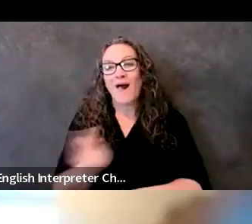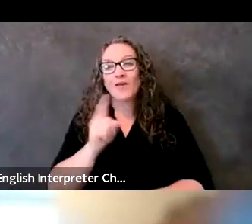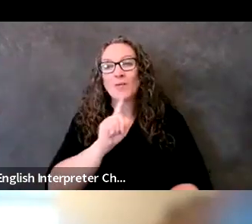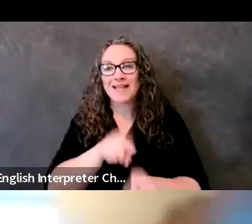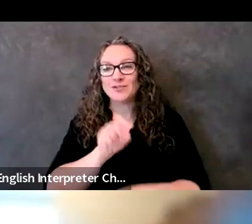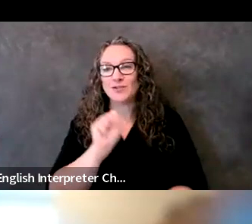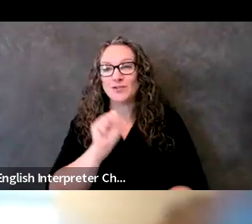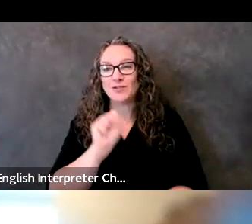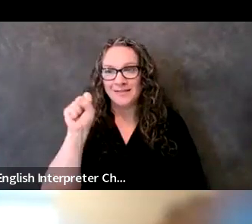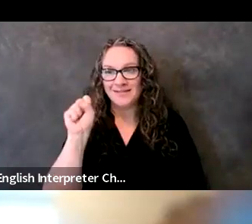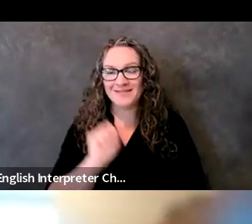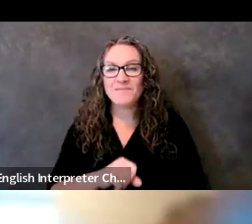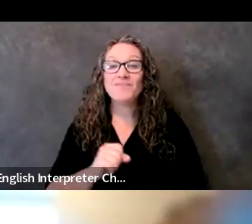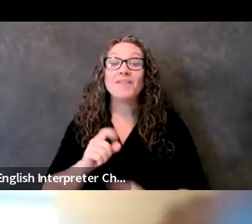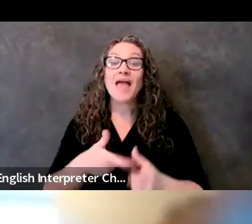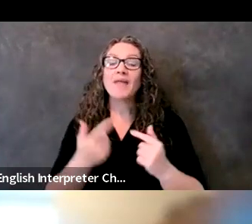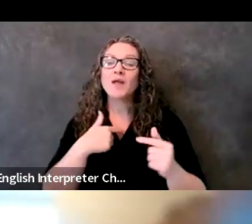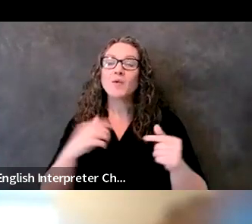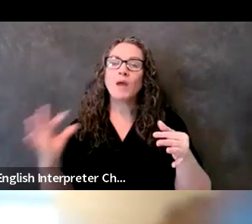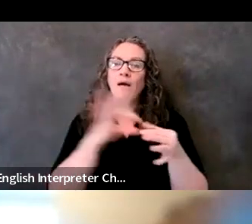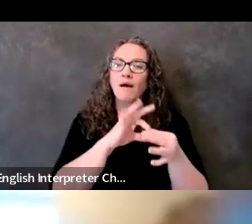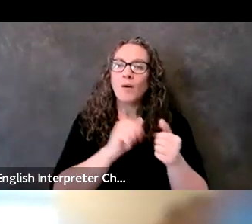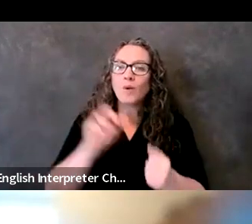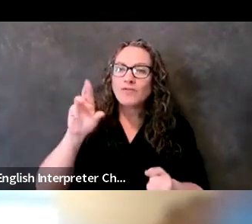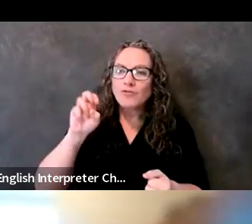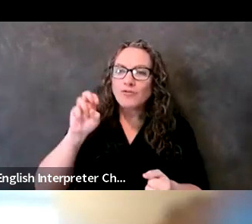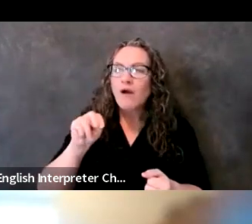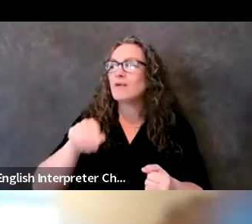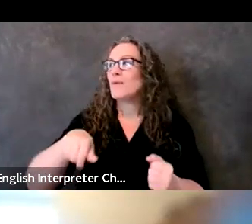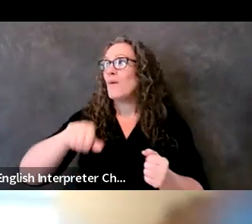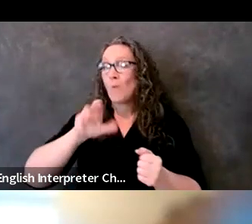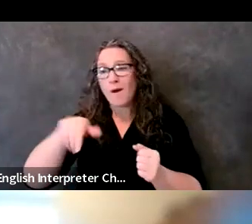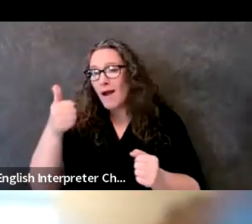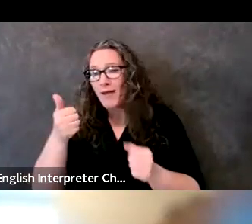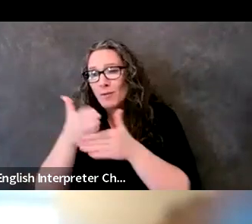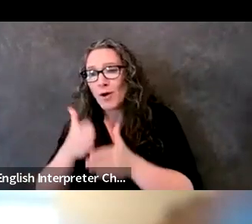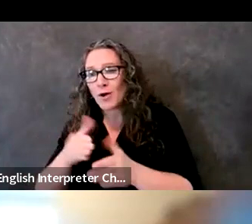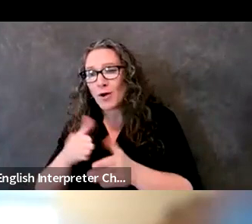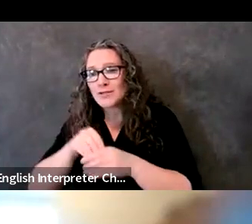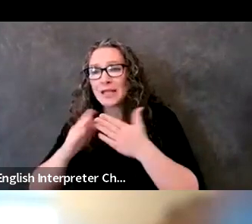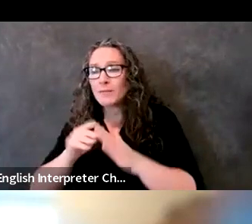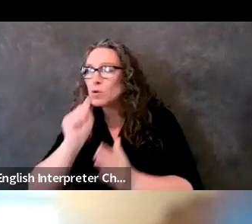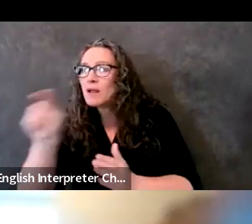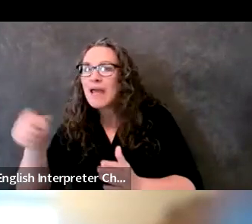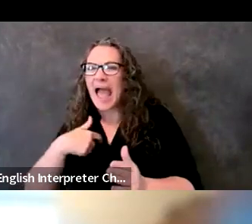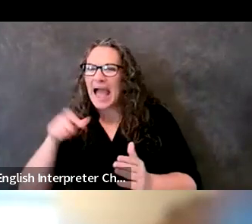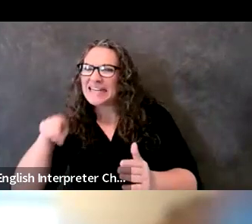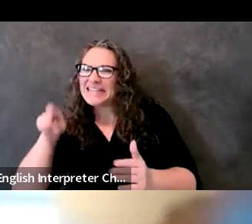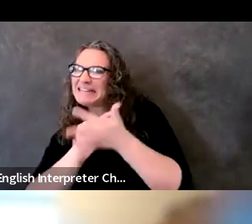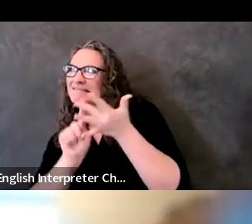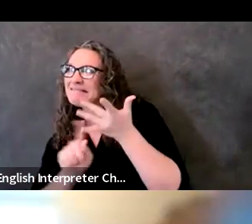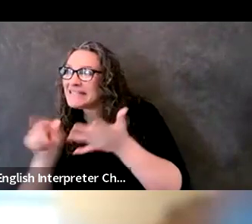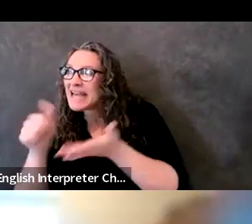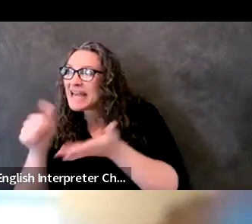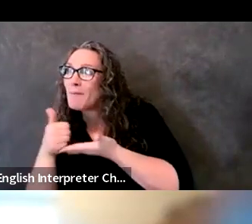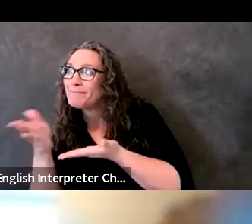Ron or other partners, you know, in the community and say, I need to do these things. Can you help? The final thing that I